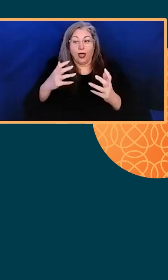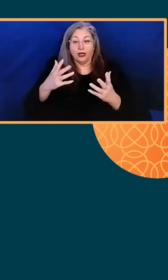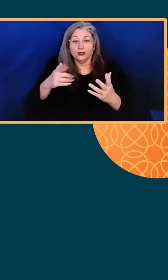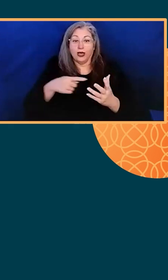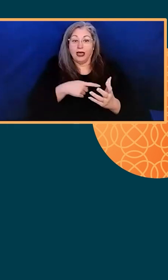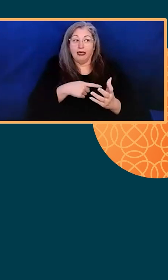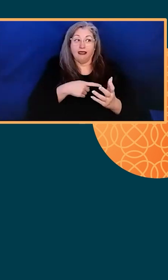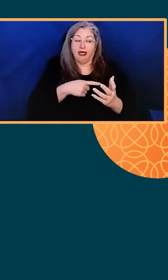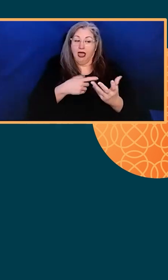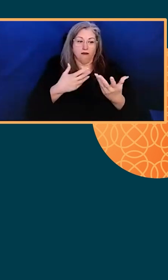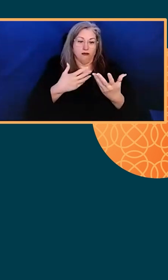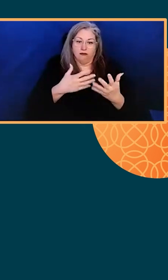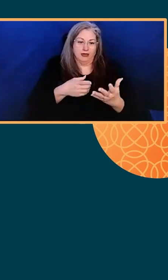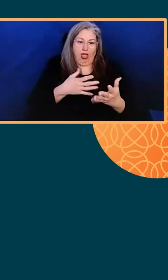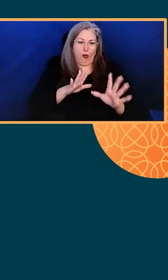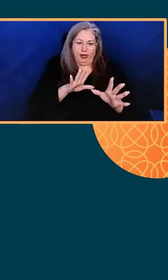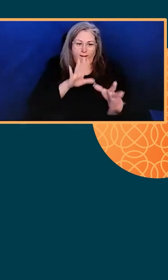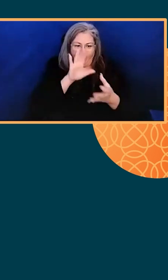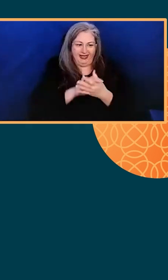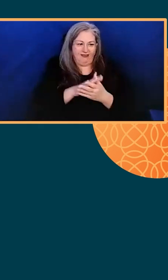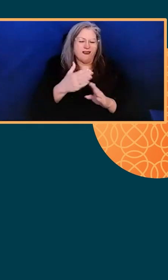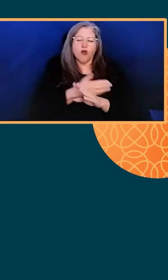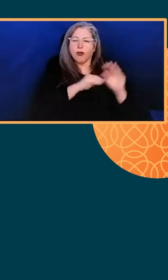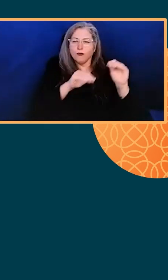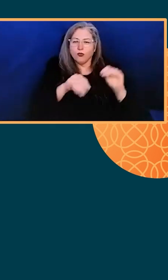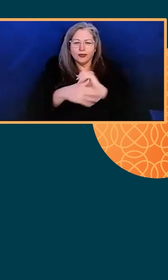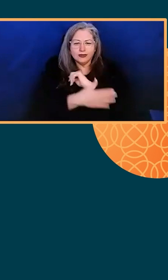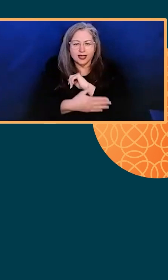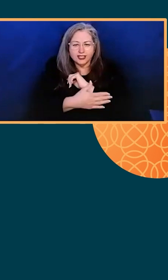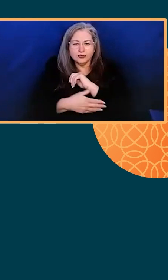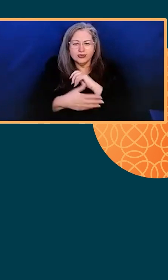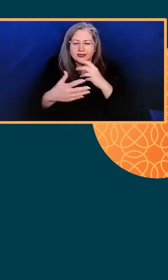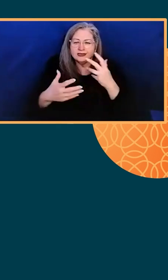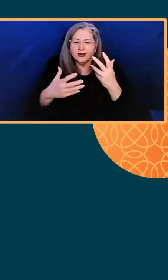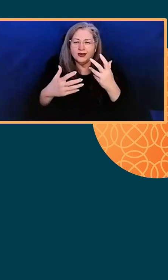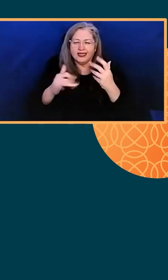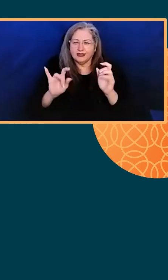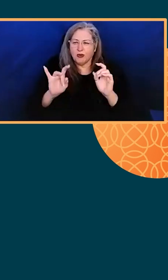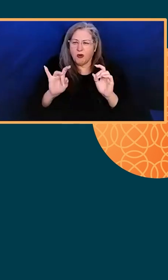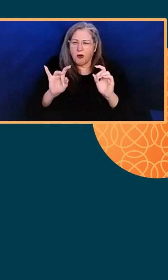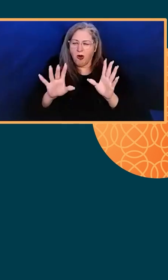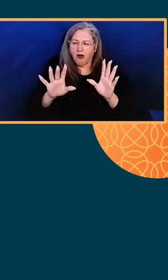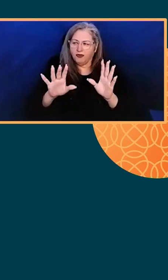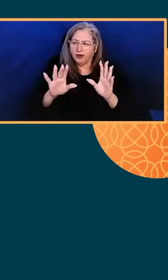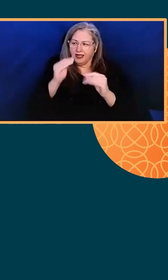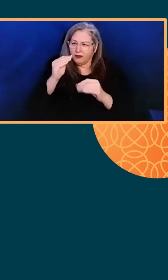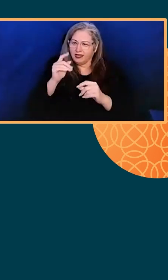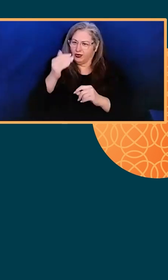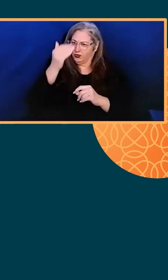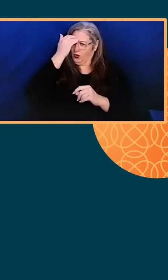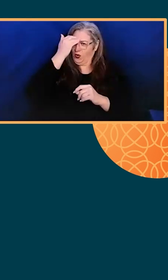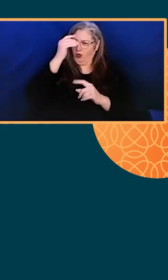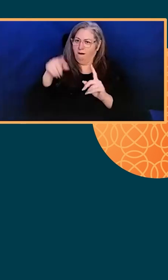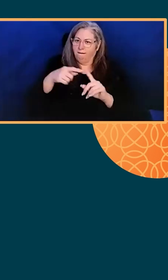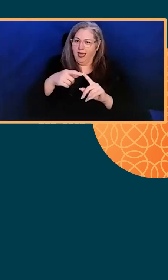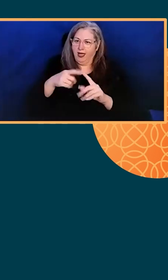bought into it even before we even got to this country. That's kind of a horrible thing to know about what we